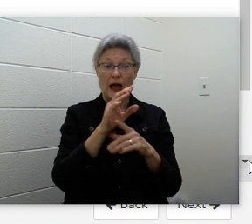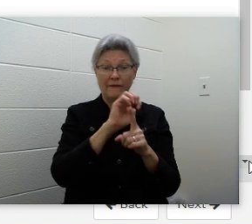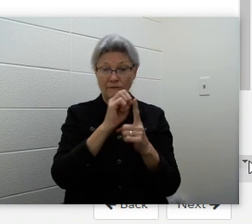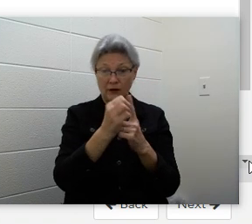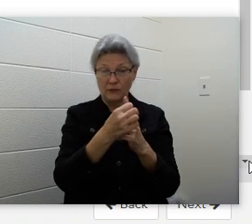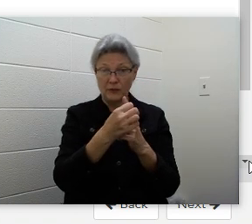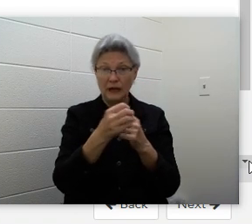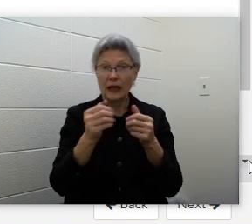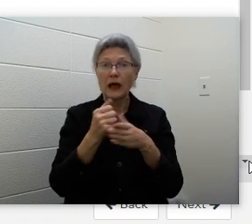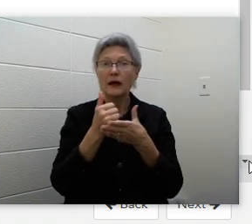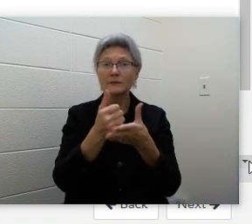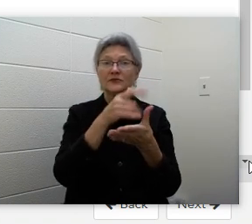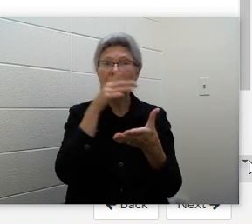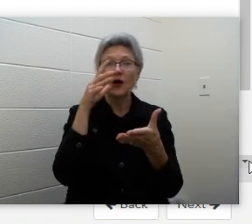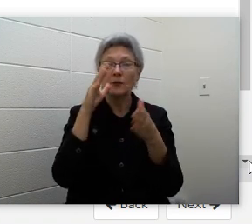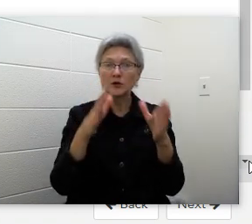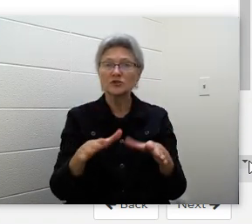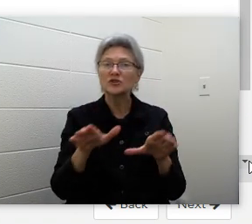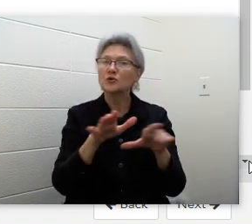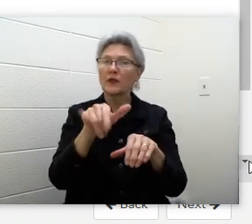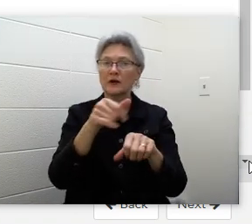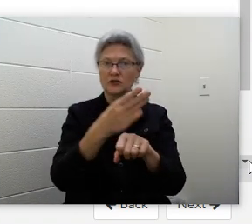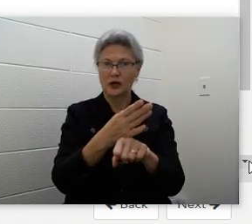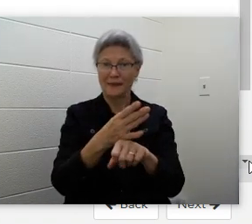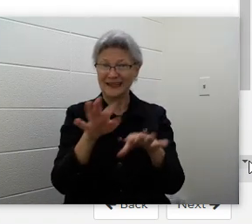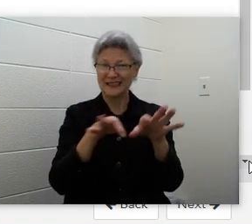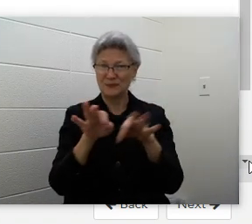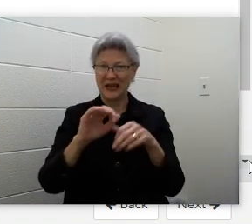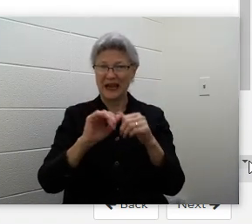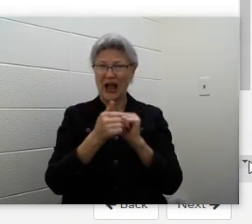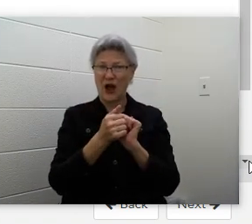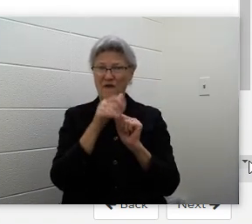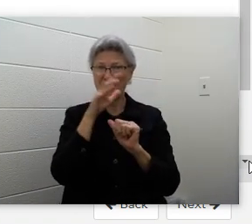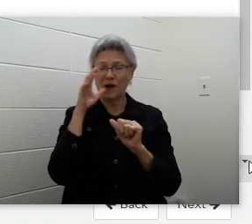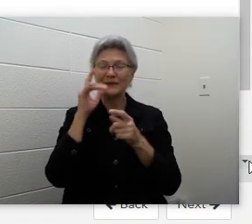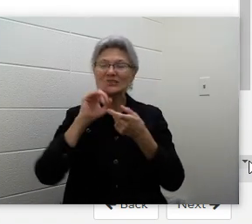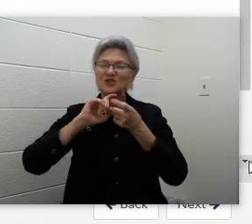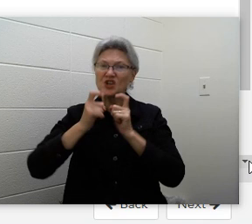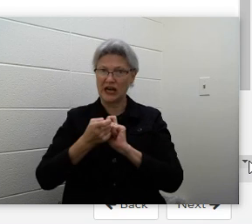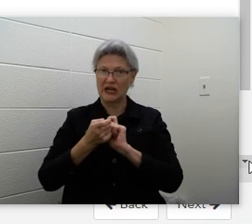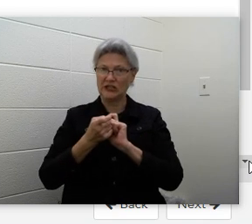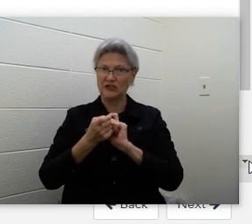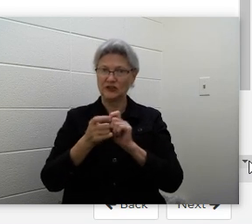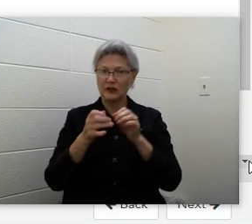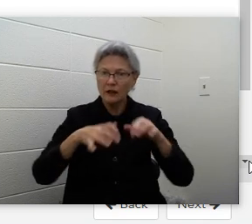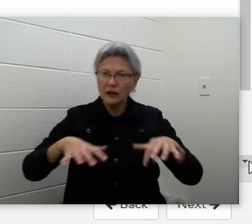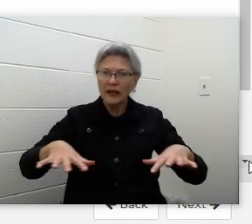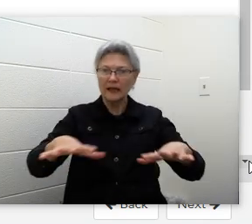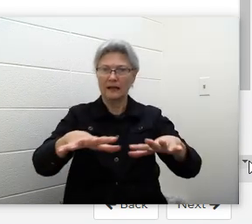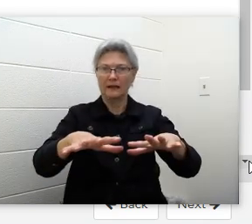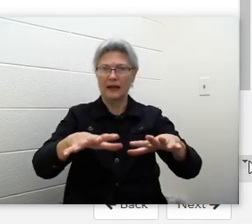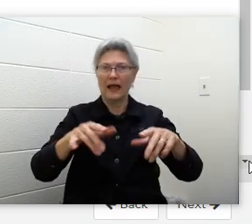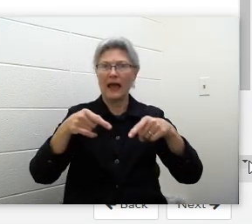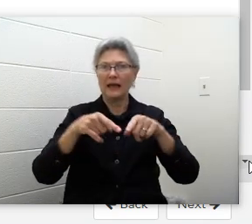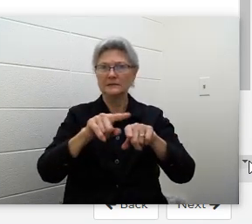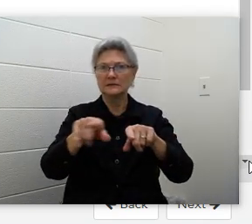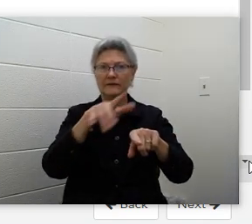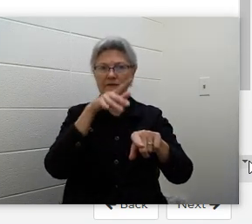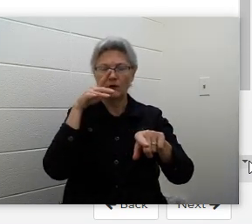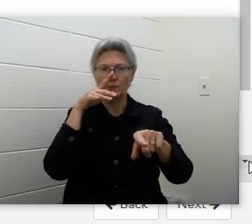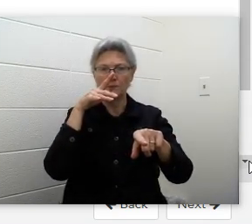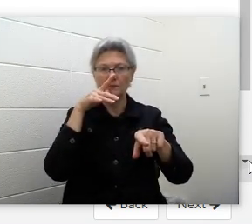their jobs. Then explain how farmers change the physical environment as they farm. 6.